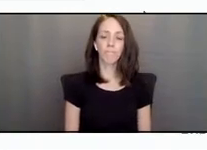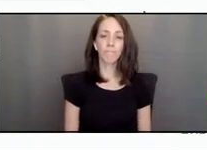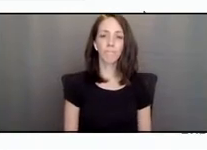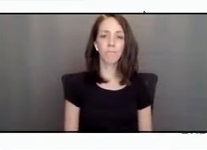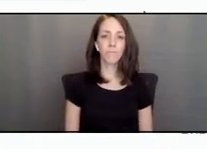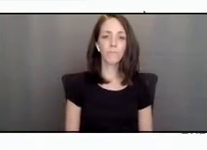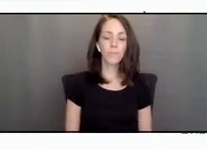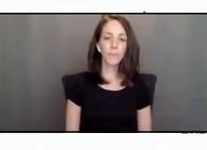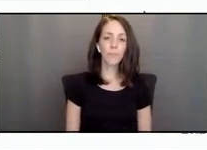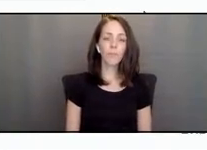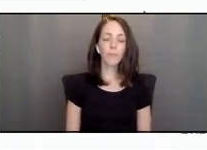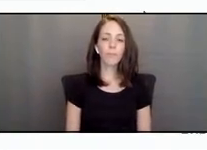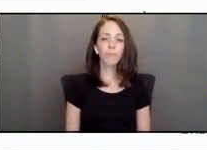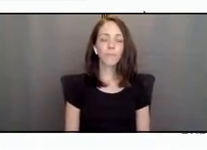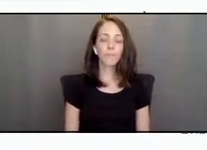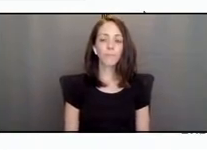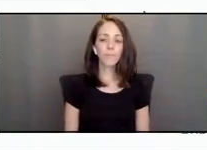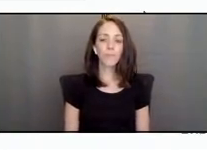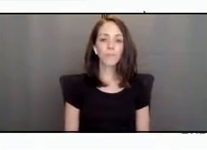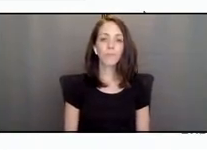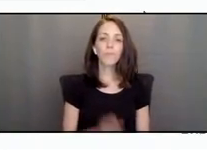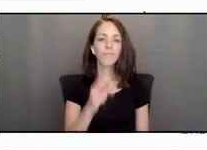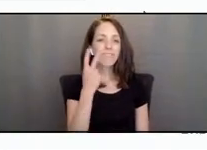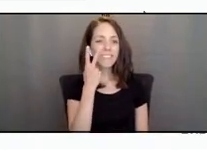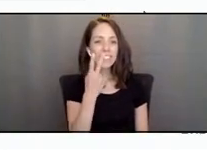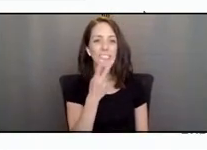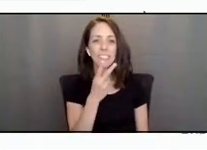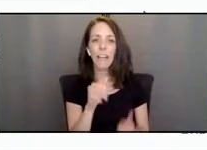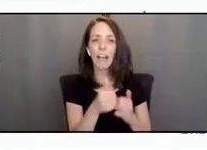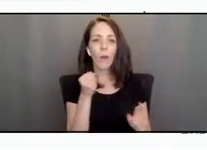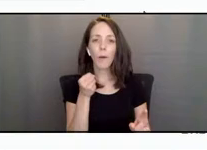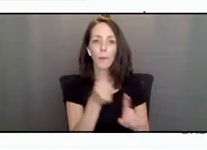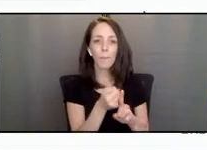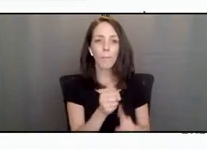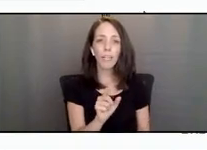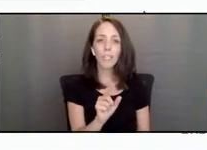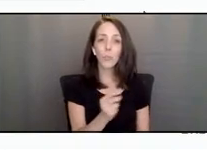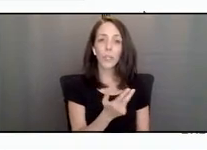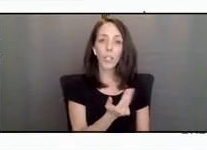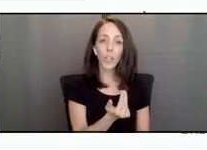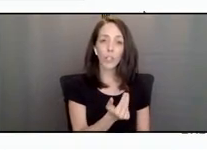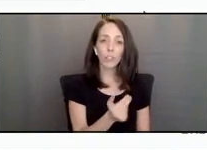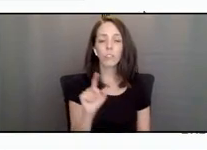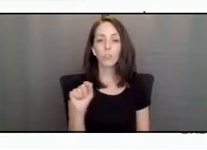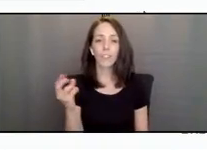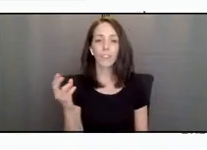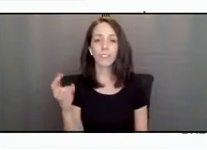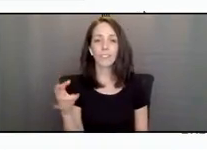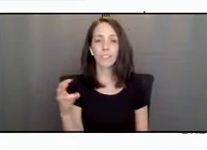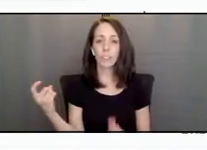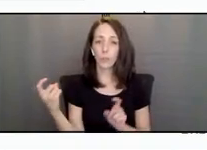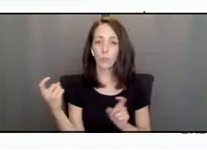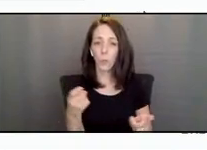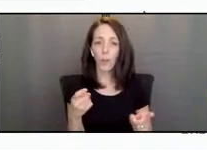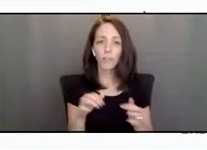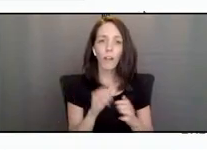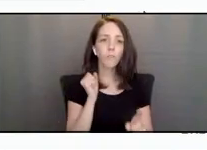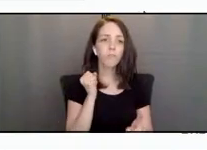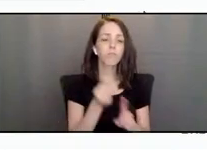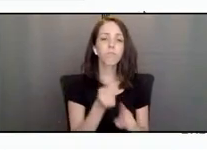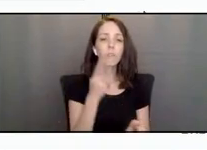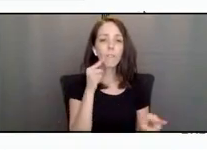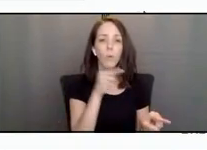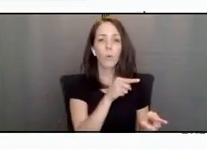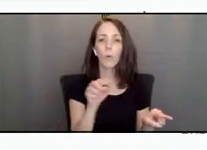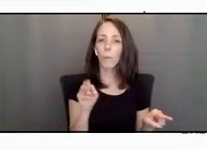In this slide, you can see the impact of the 2013 and 2017 grants on underrepresented minority student